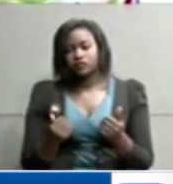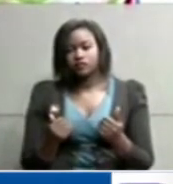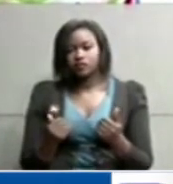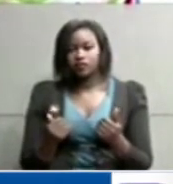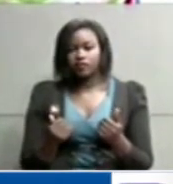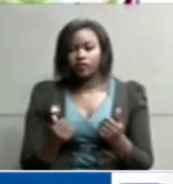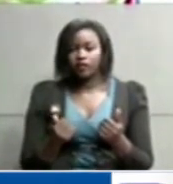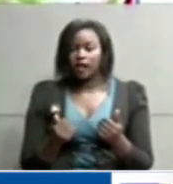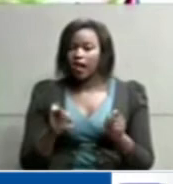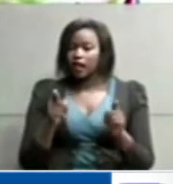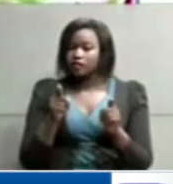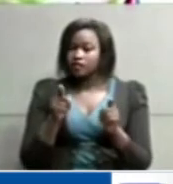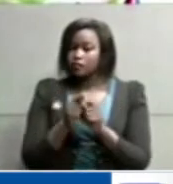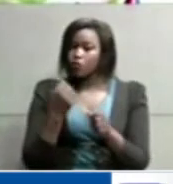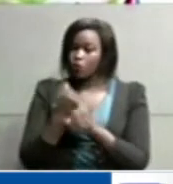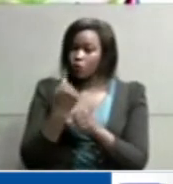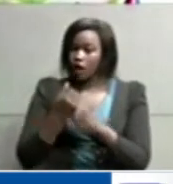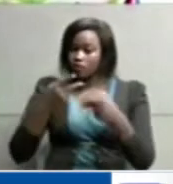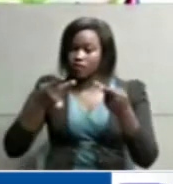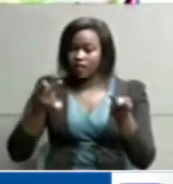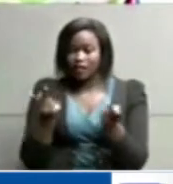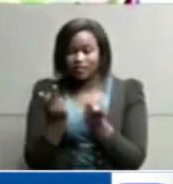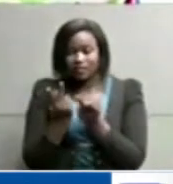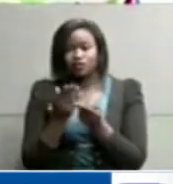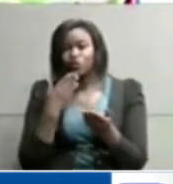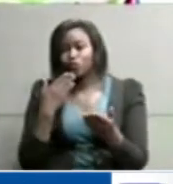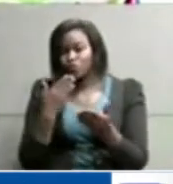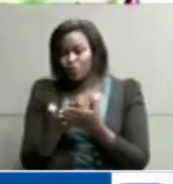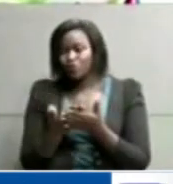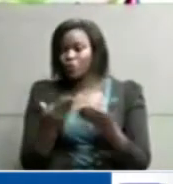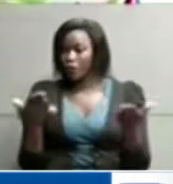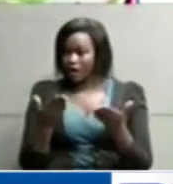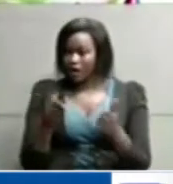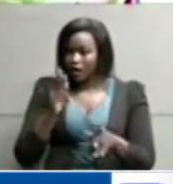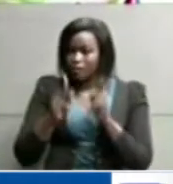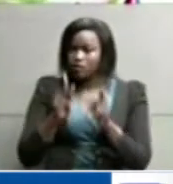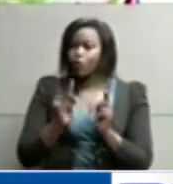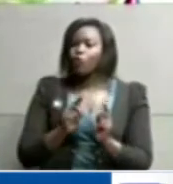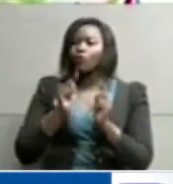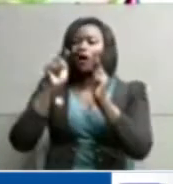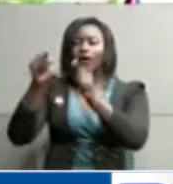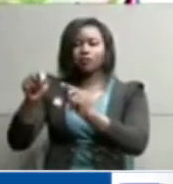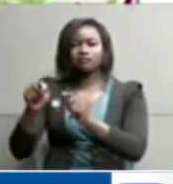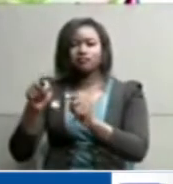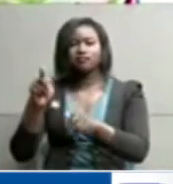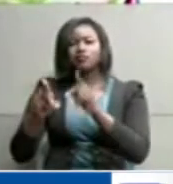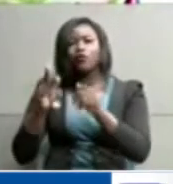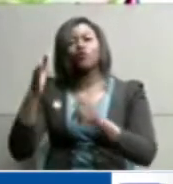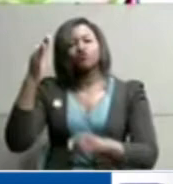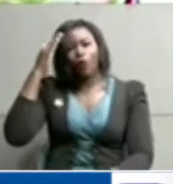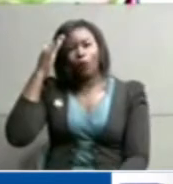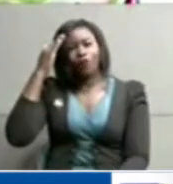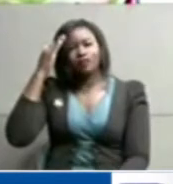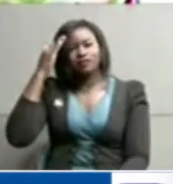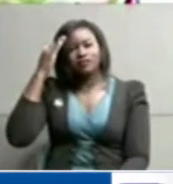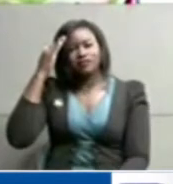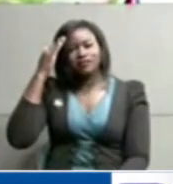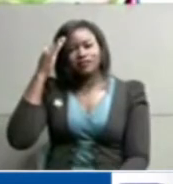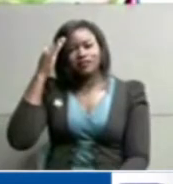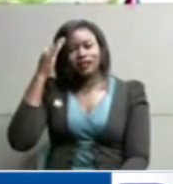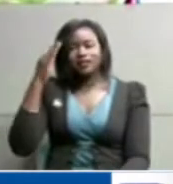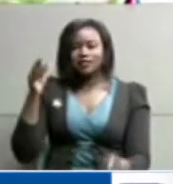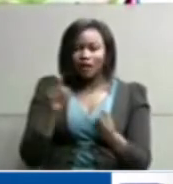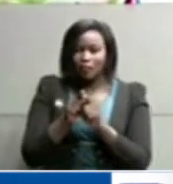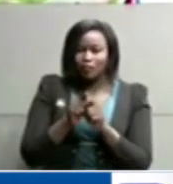The advantage of the workplaces is that the people who come there are known. There is a known number